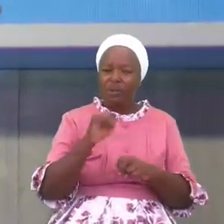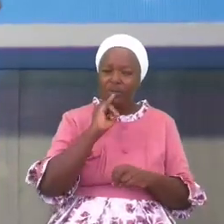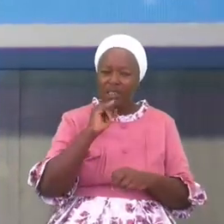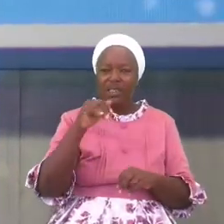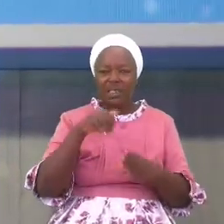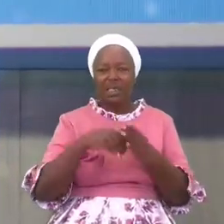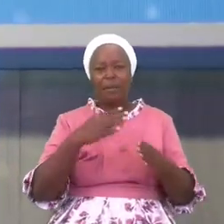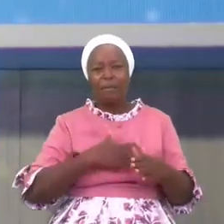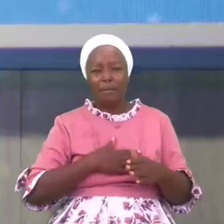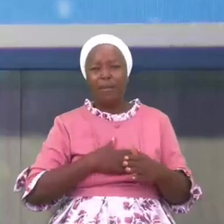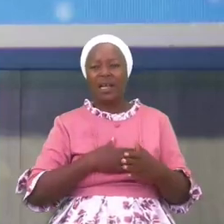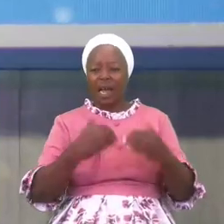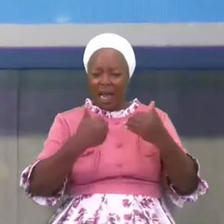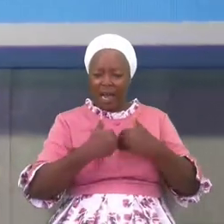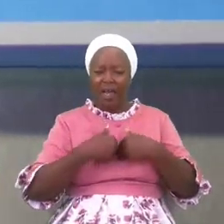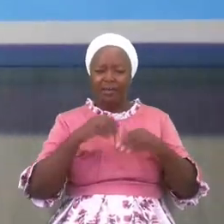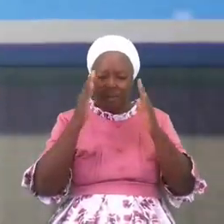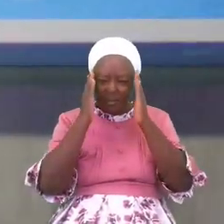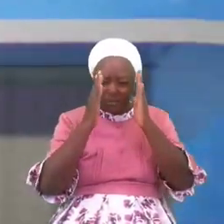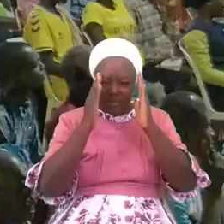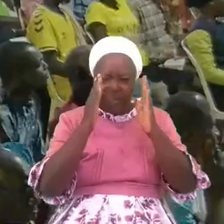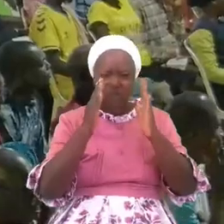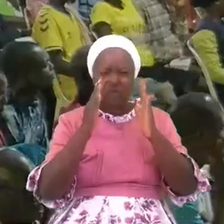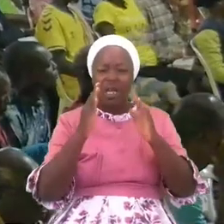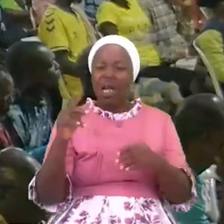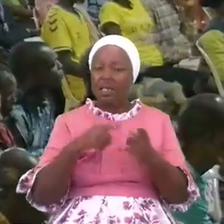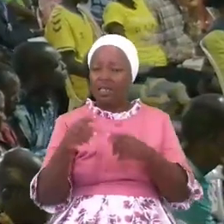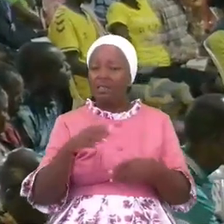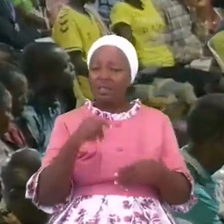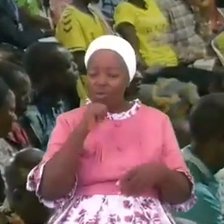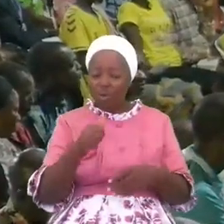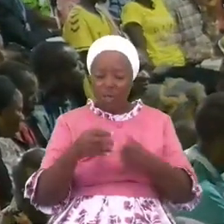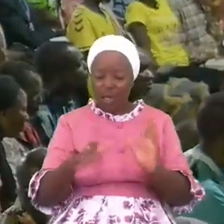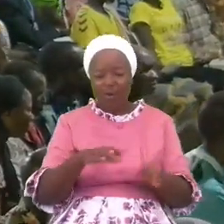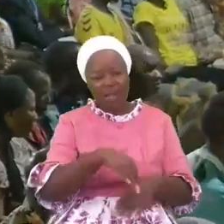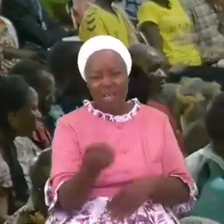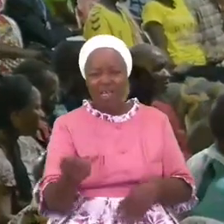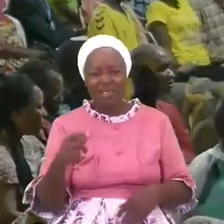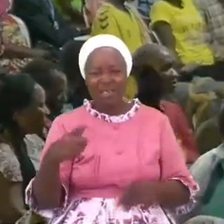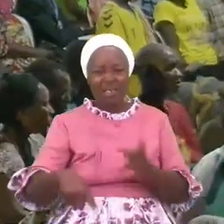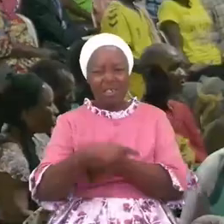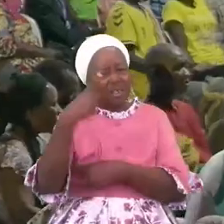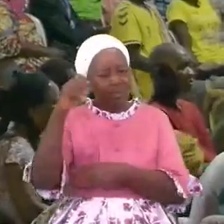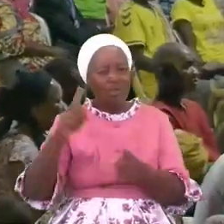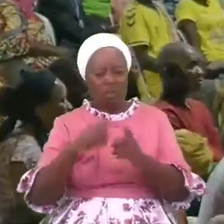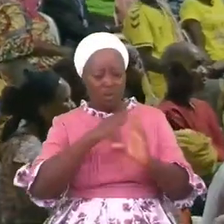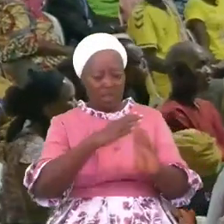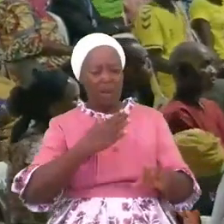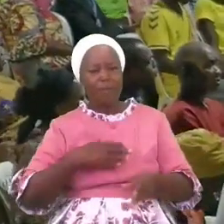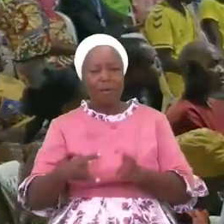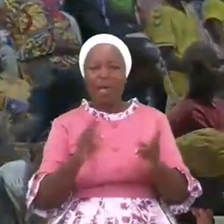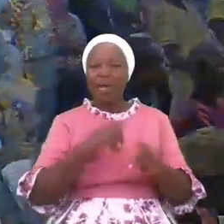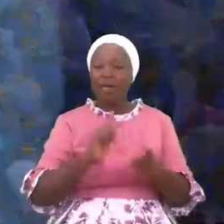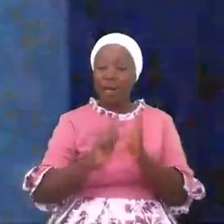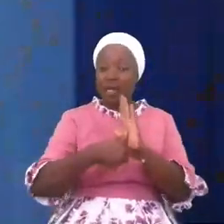not allowing any daydreaming to hinder my way. And later I became a teacher myself. And as I